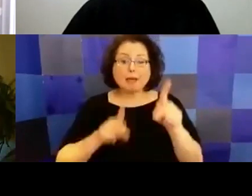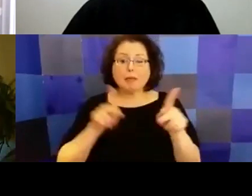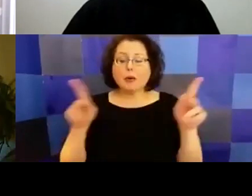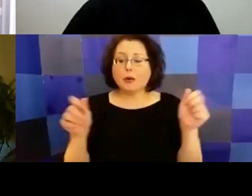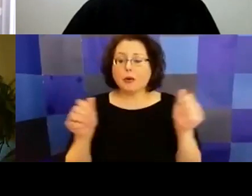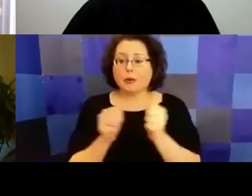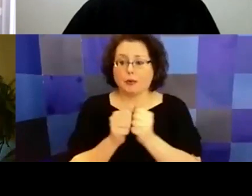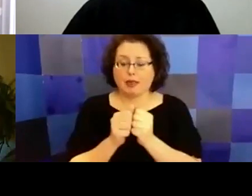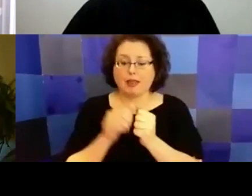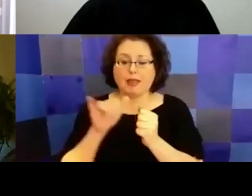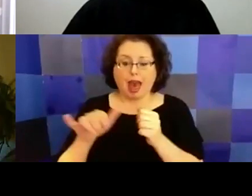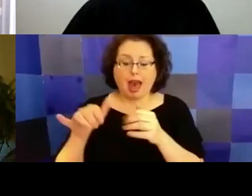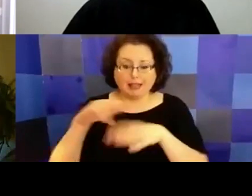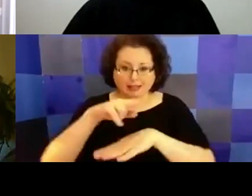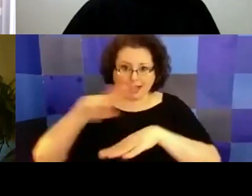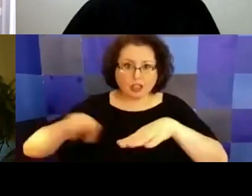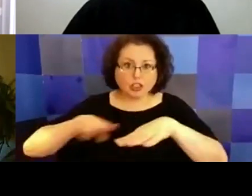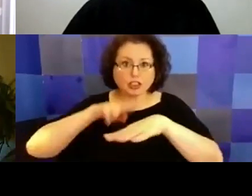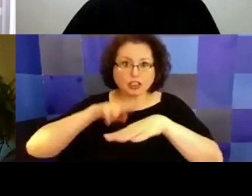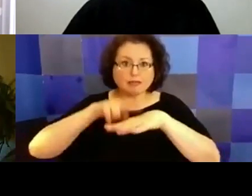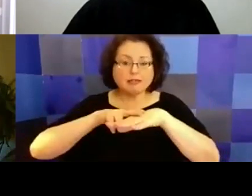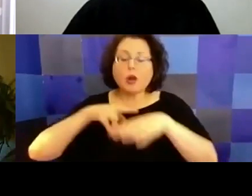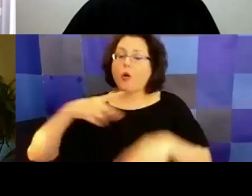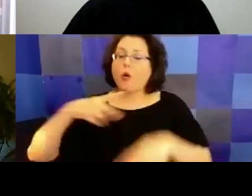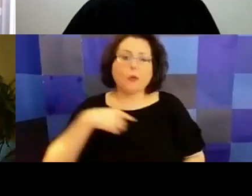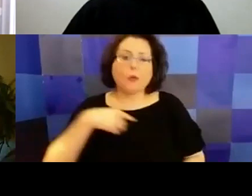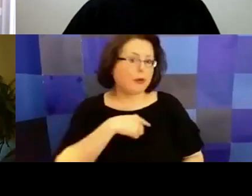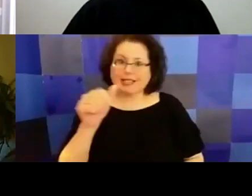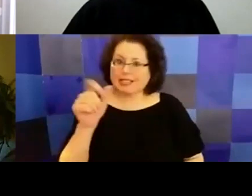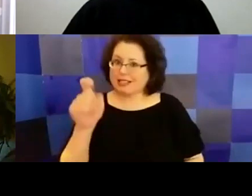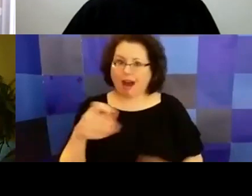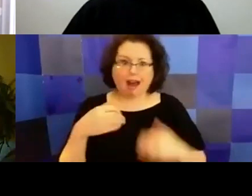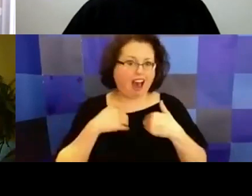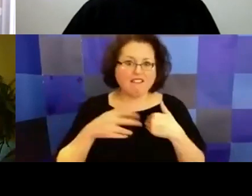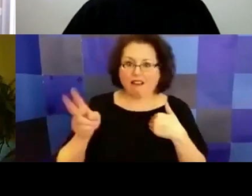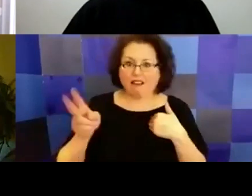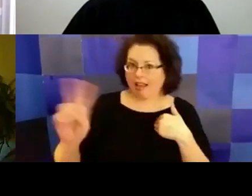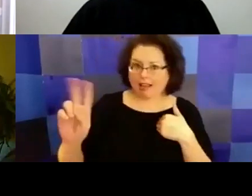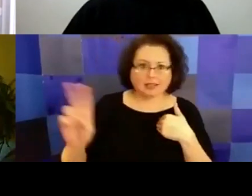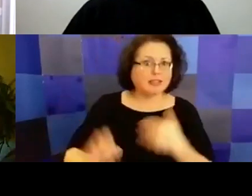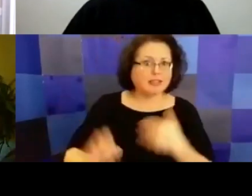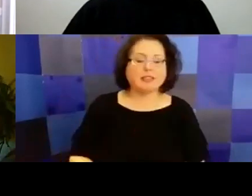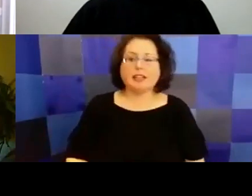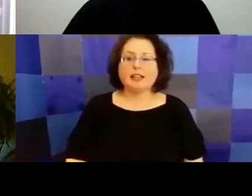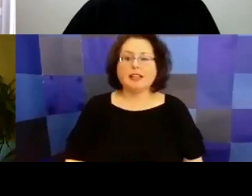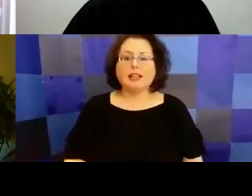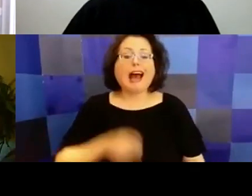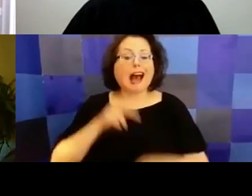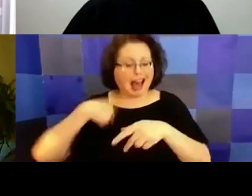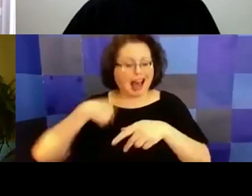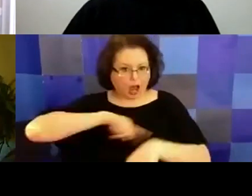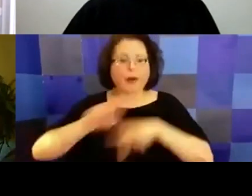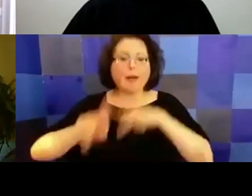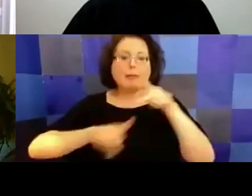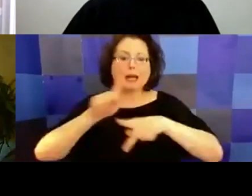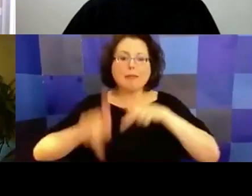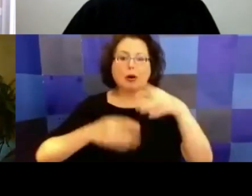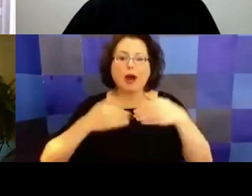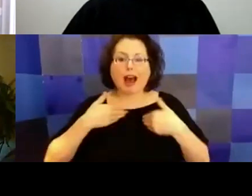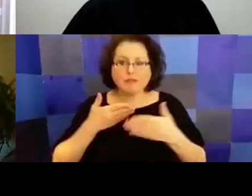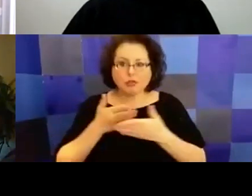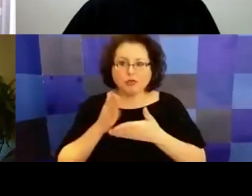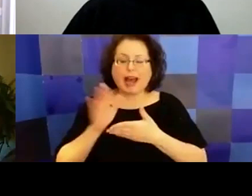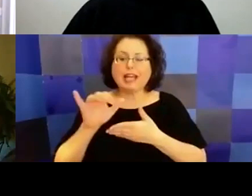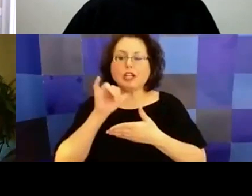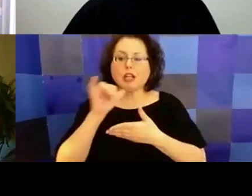as a nation, must not be exposed to violence. Our people have the right not to be